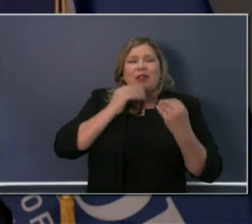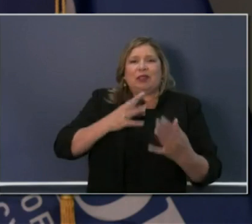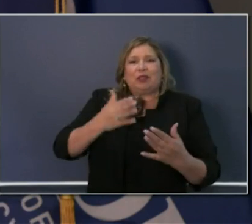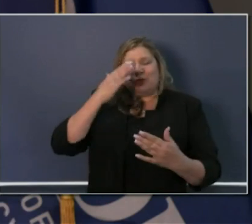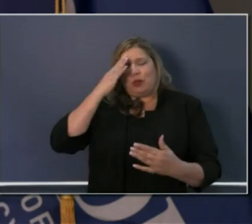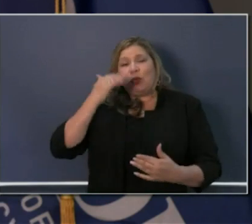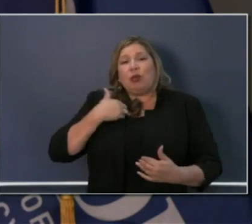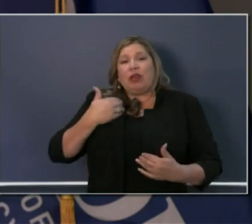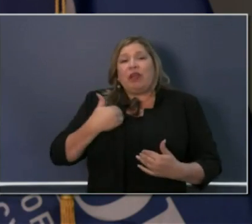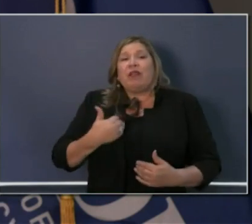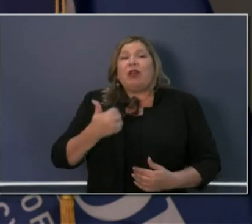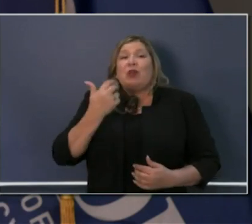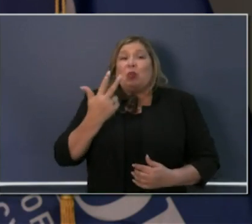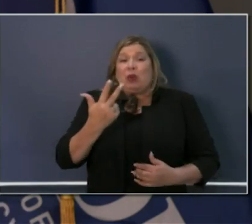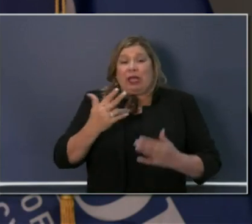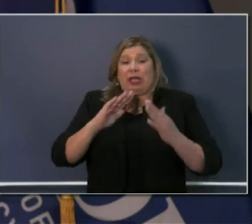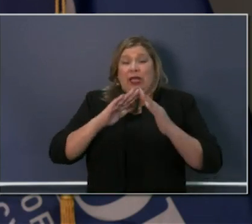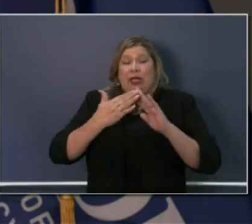surveillance testing